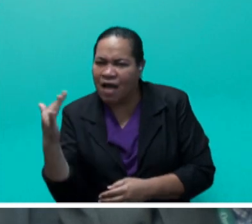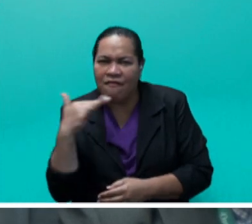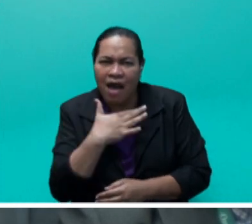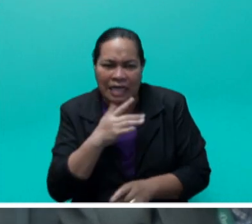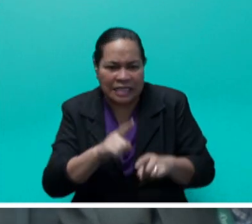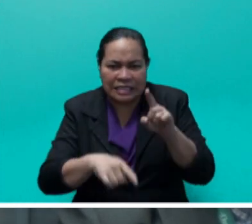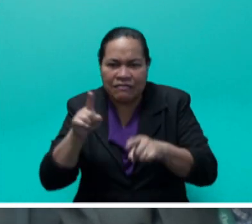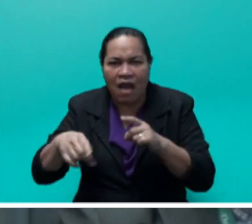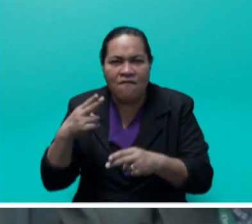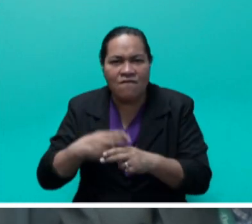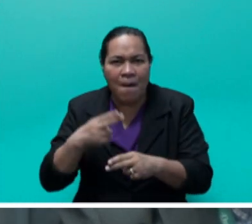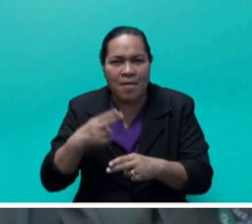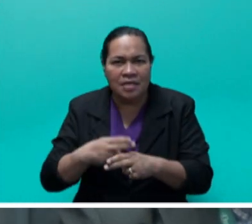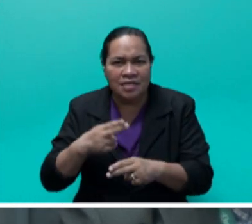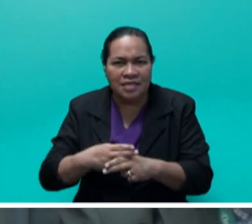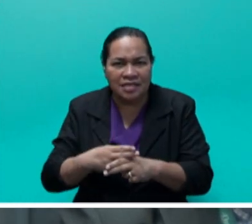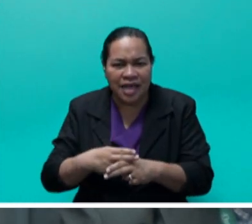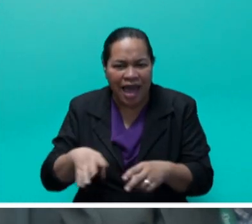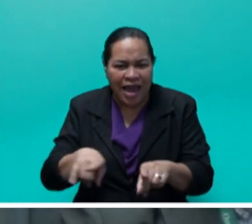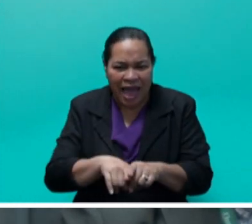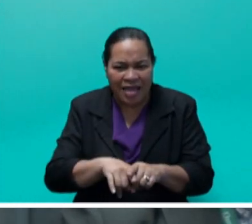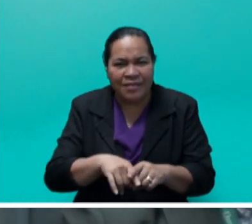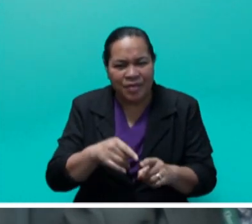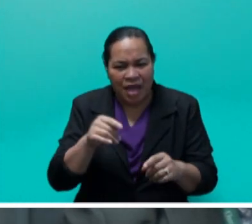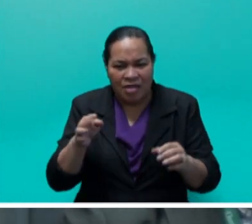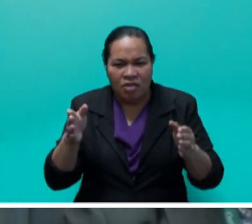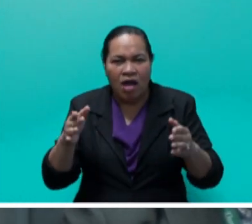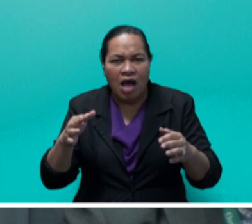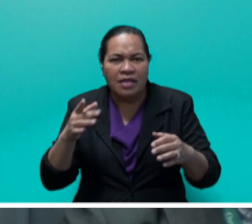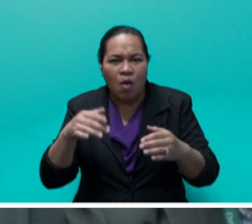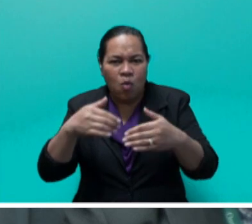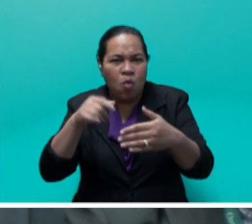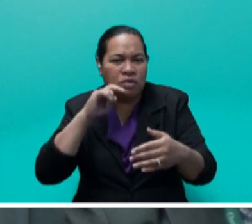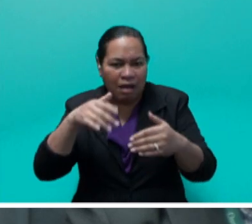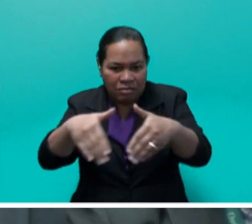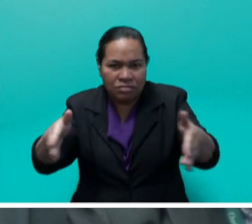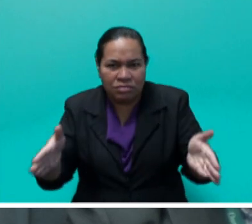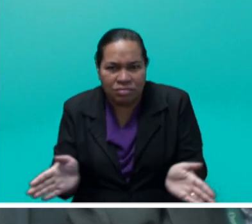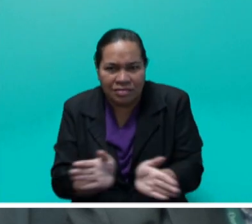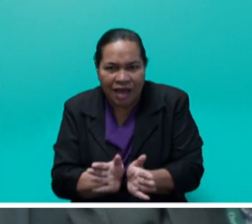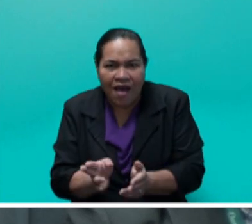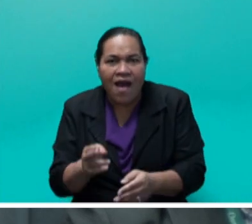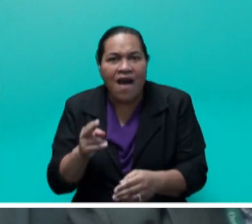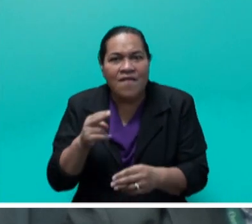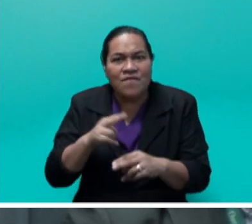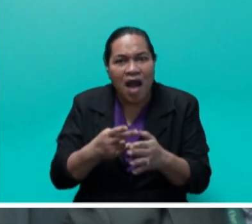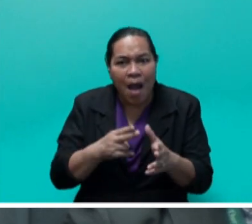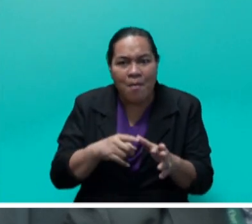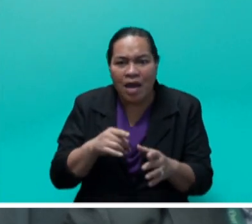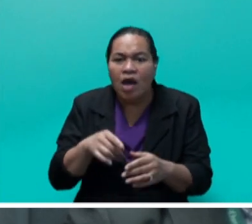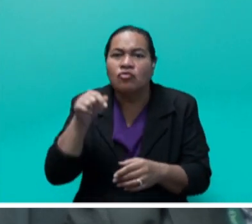around Fiji. The hiring of an excavator and trucks for construction and maintenance of pond costs